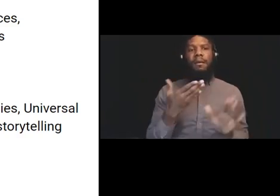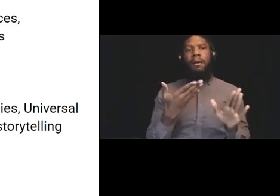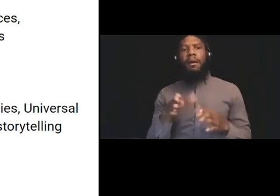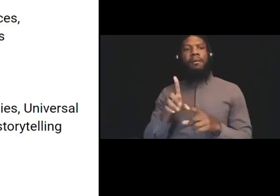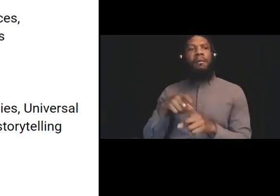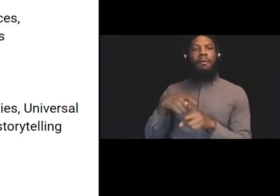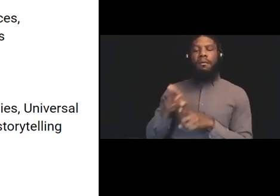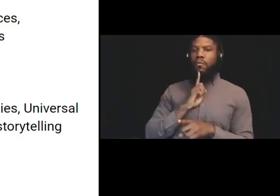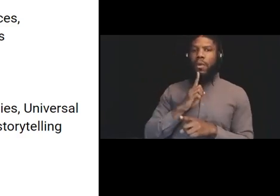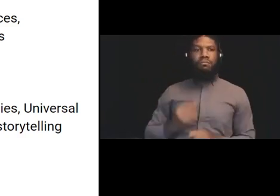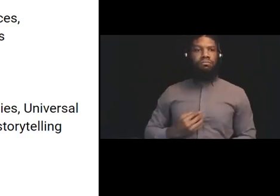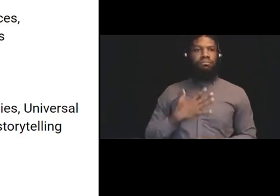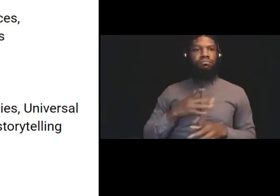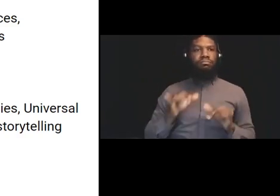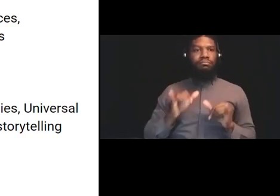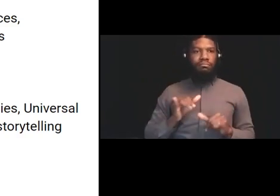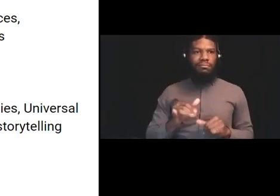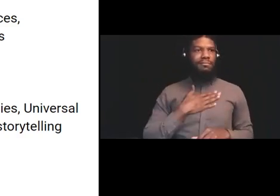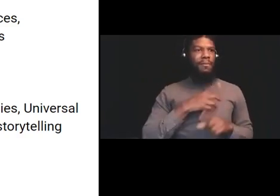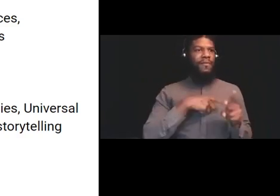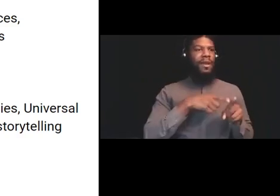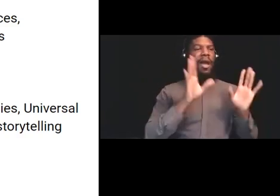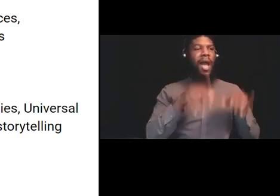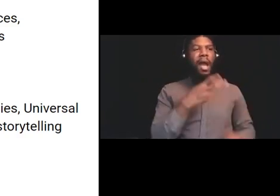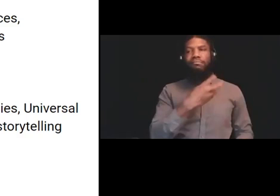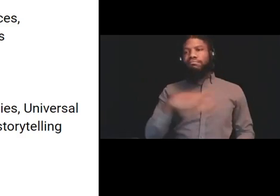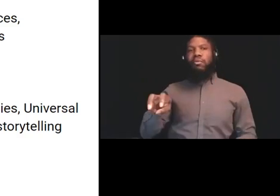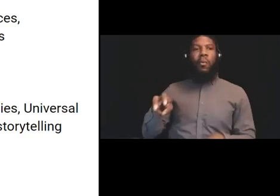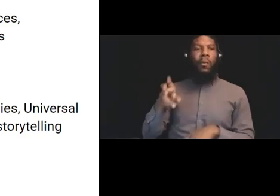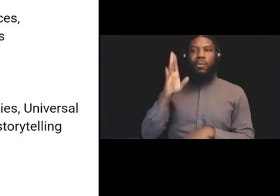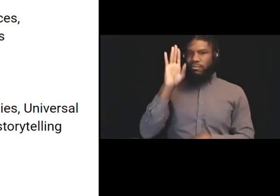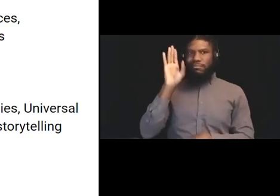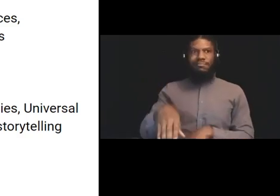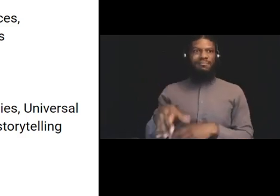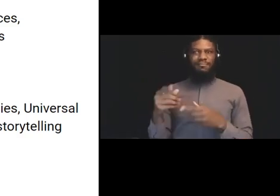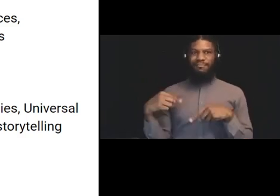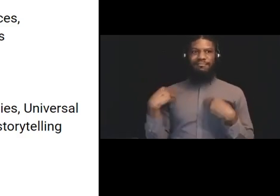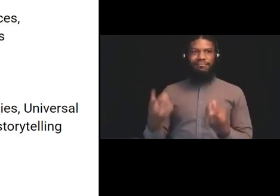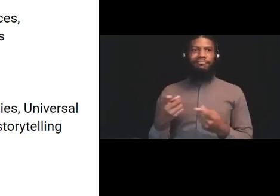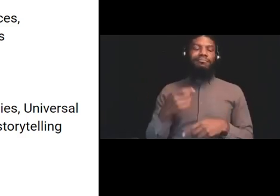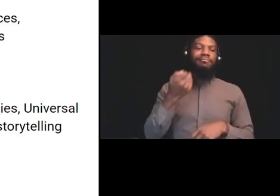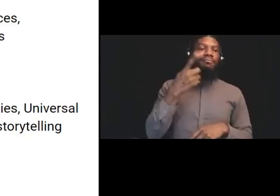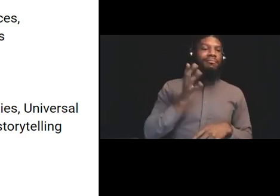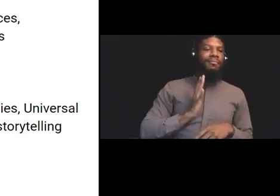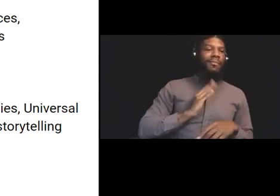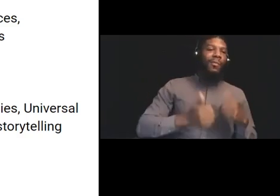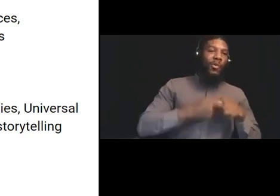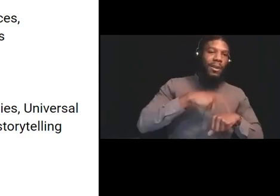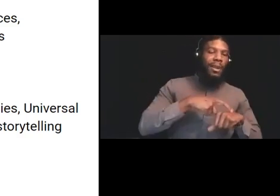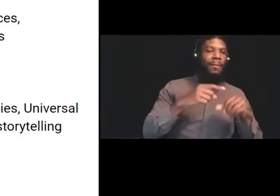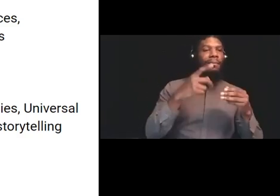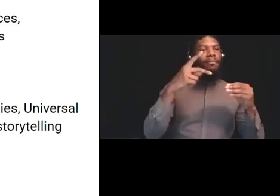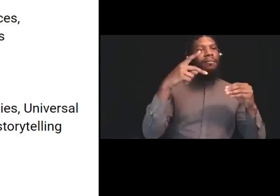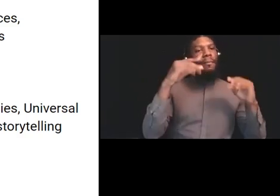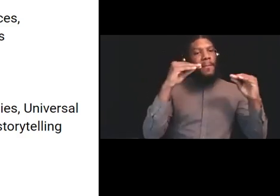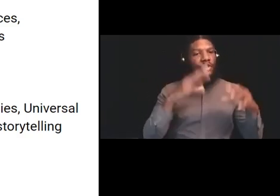it inspired me to flip my script professionally. So instead of being mostly a professor who sometimes got